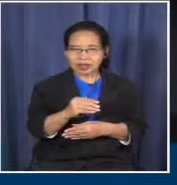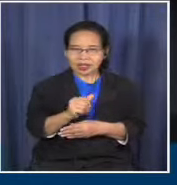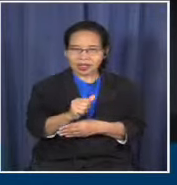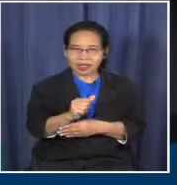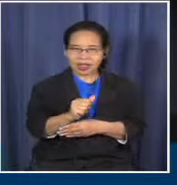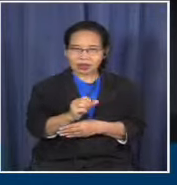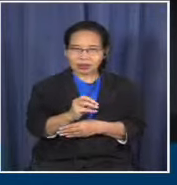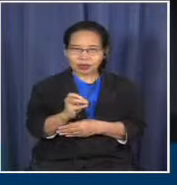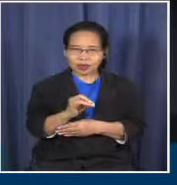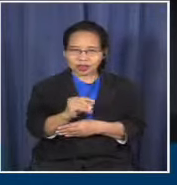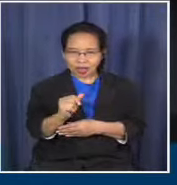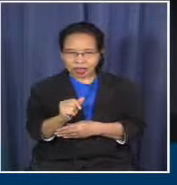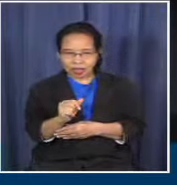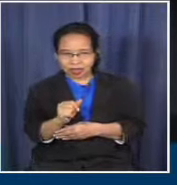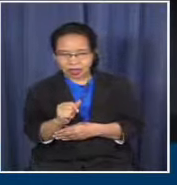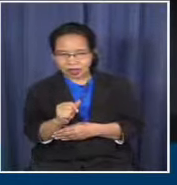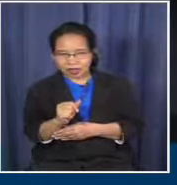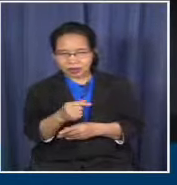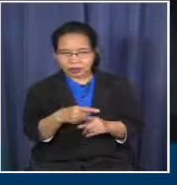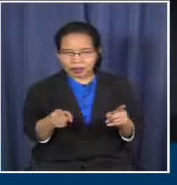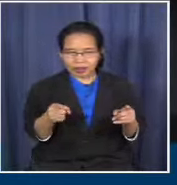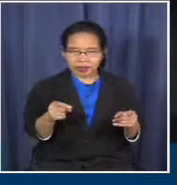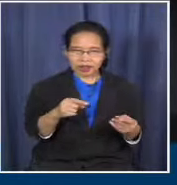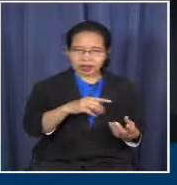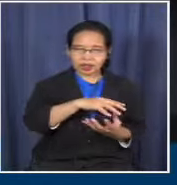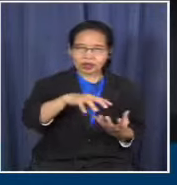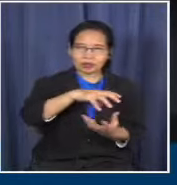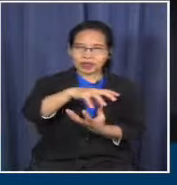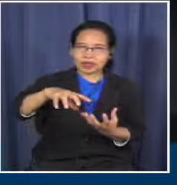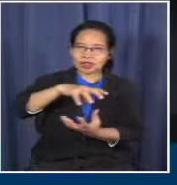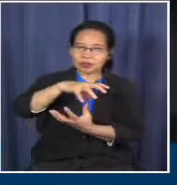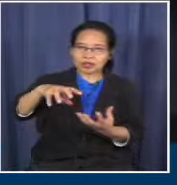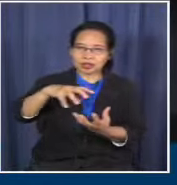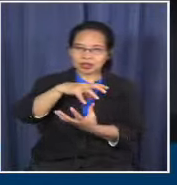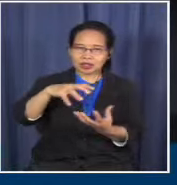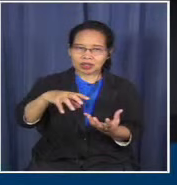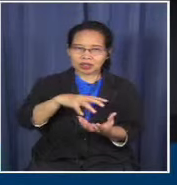also a gas. It cannot be seen. And ammonia.